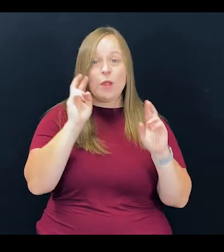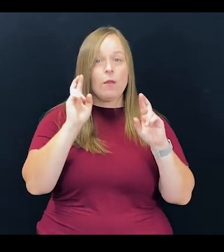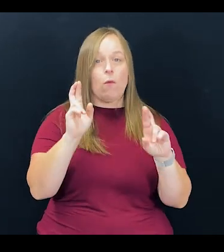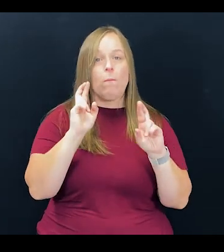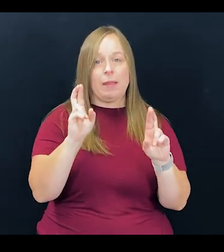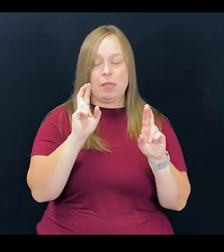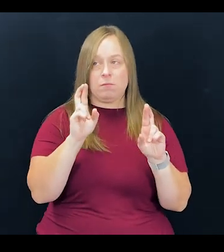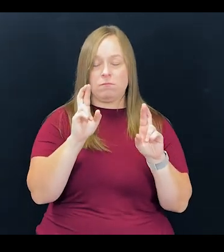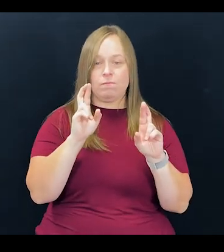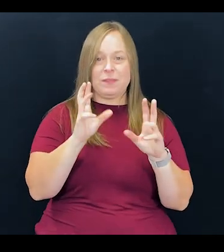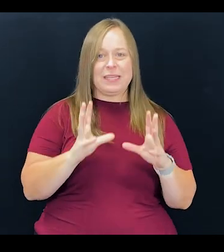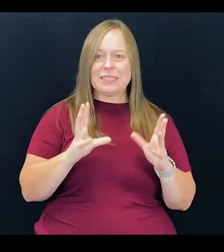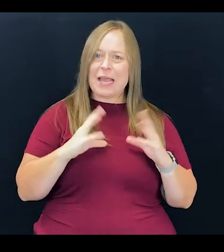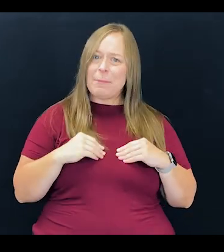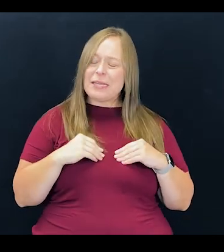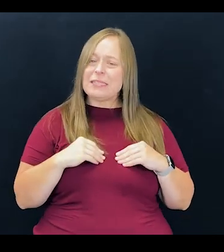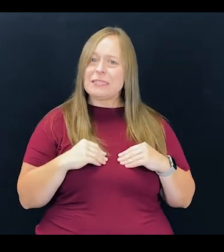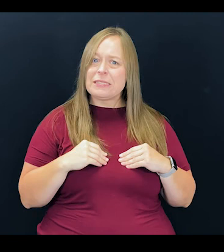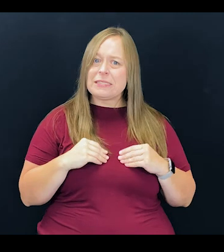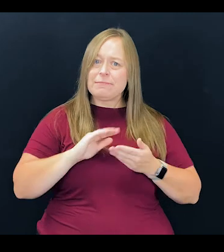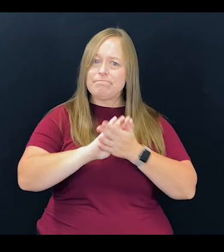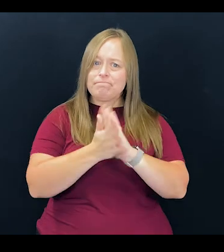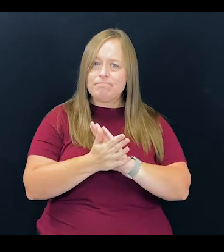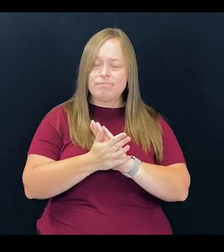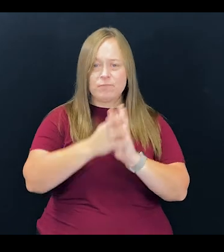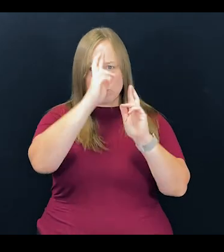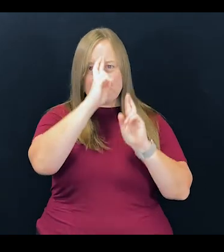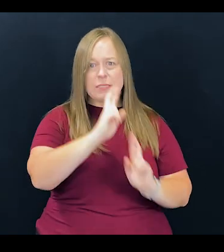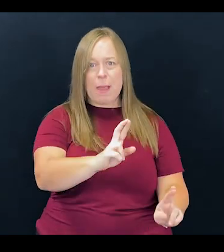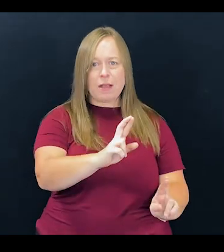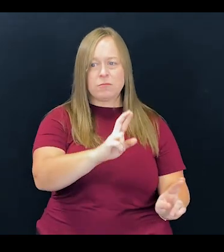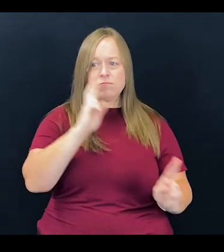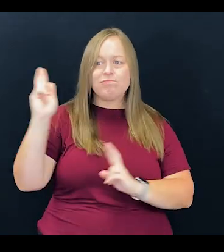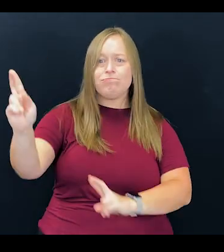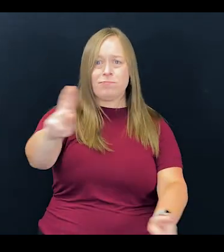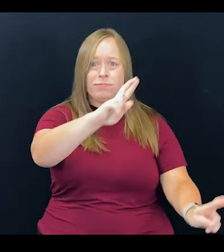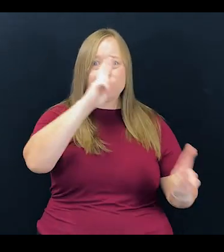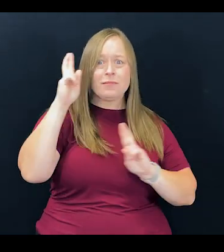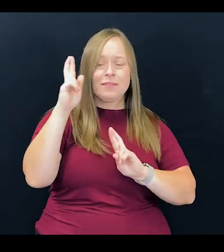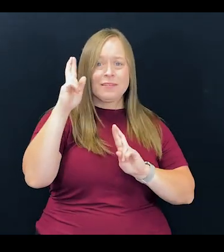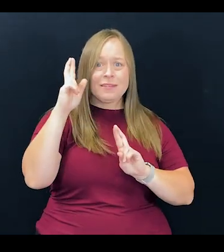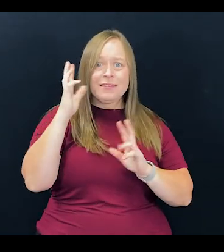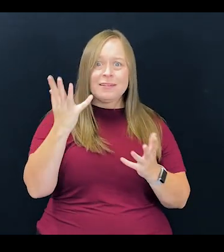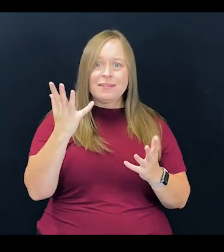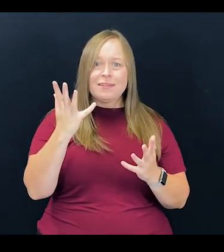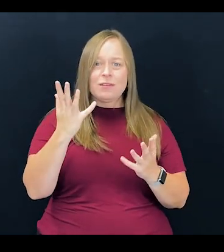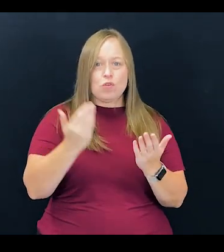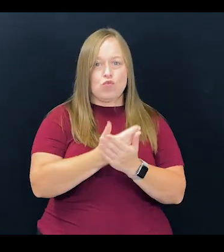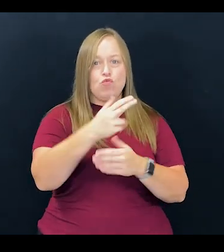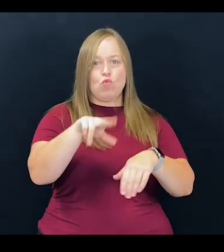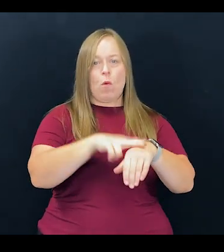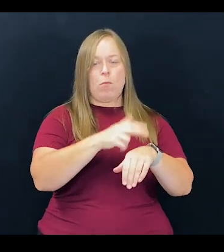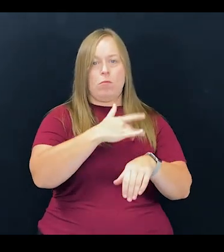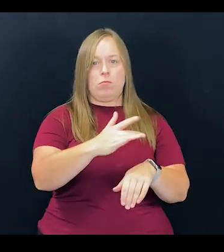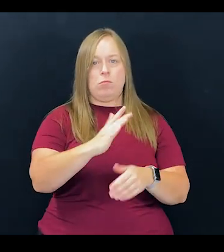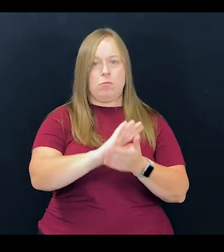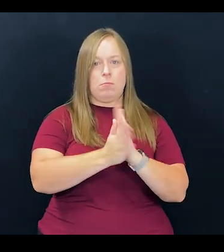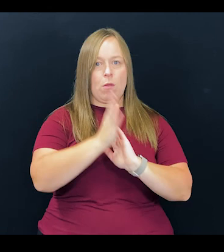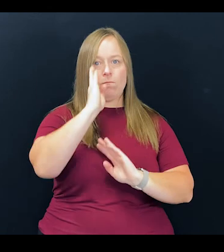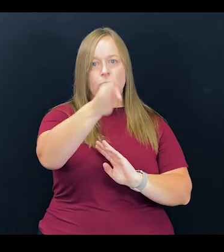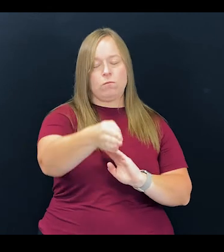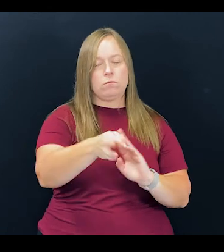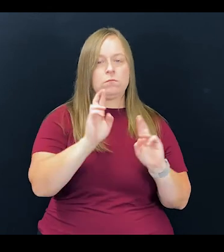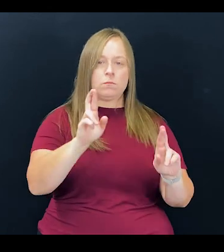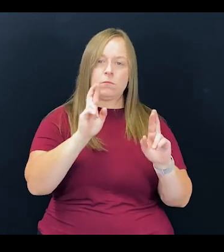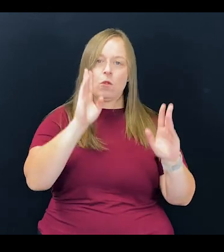philosophy, I'm really hoping that acceptance and respect is going to be the new